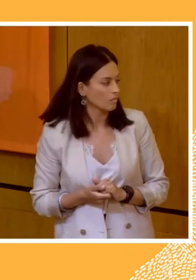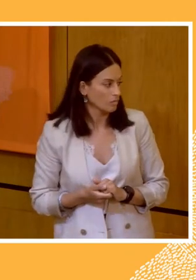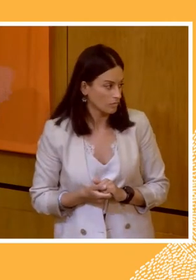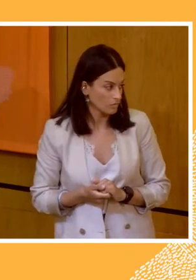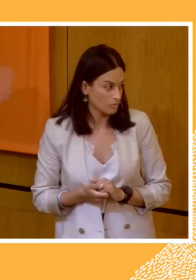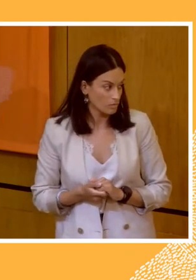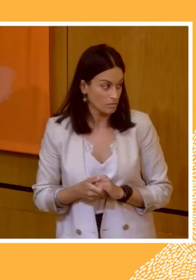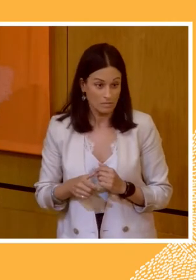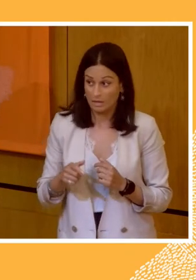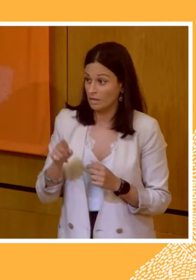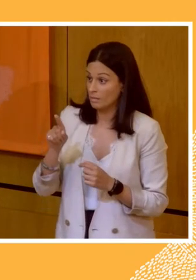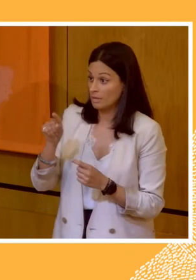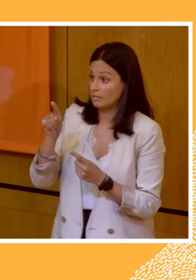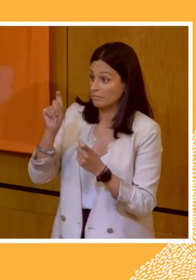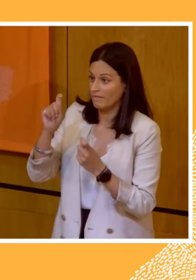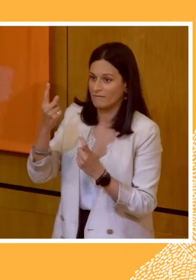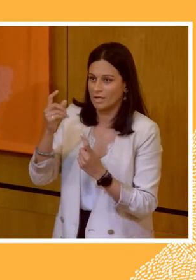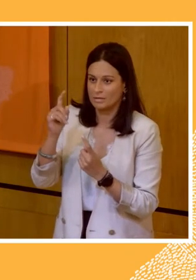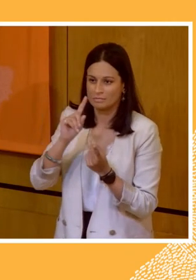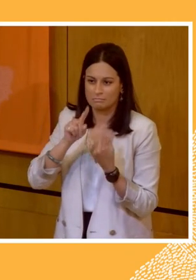Well, I'm going to take the first one.